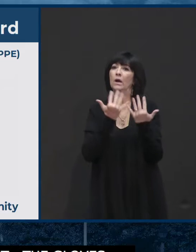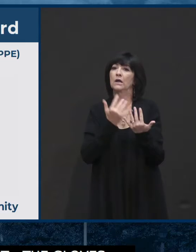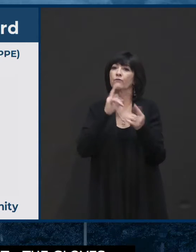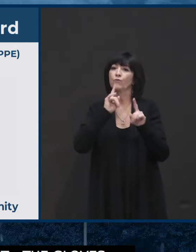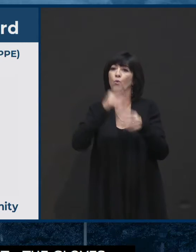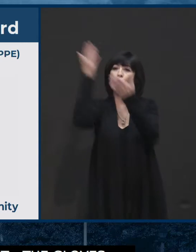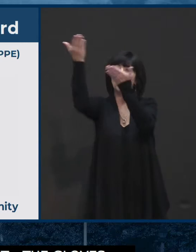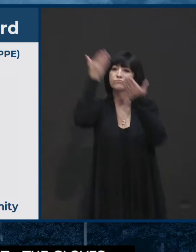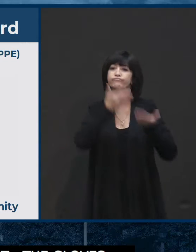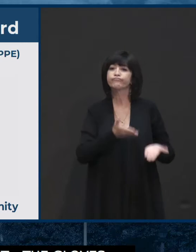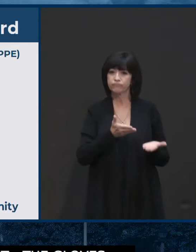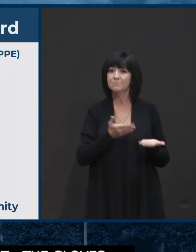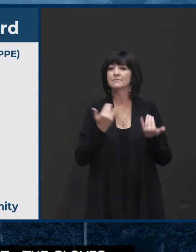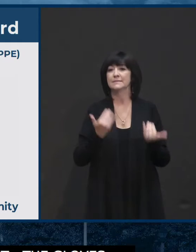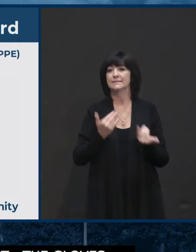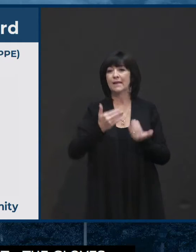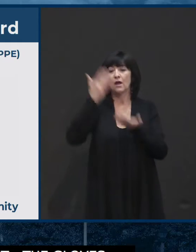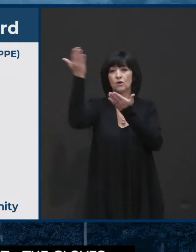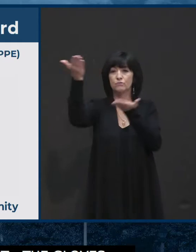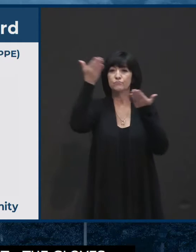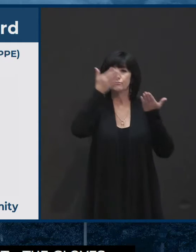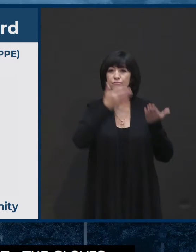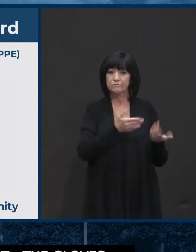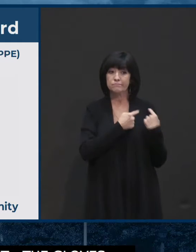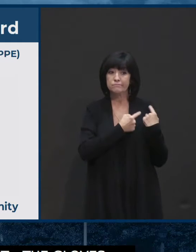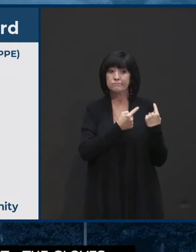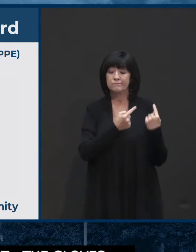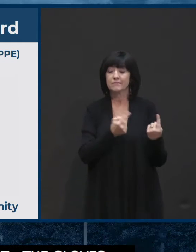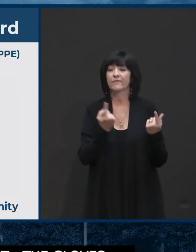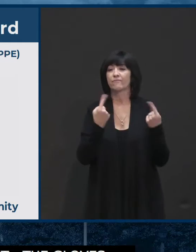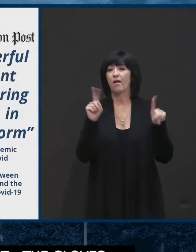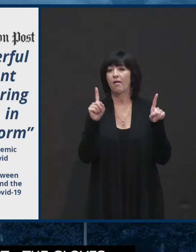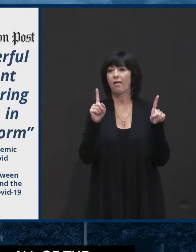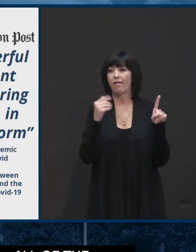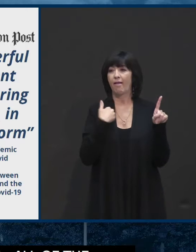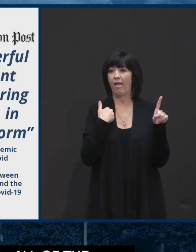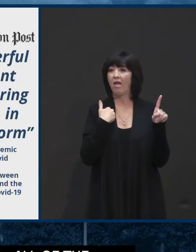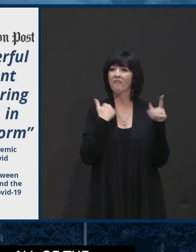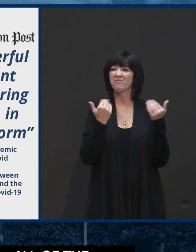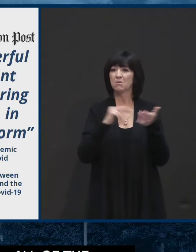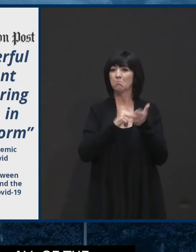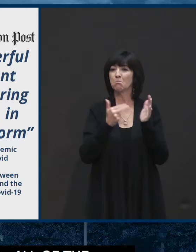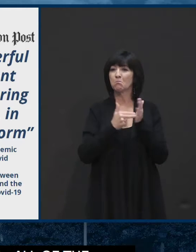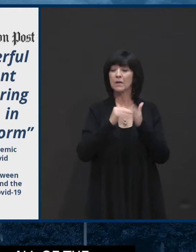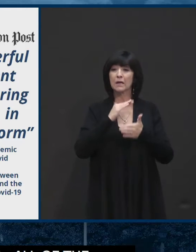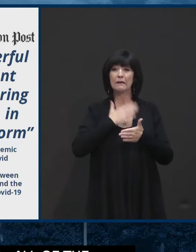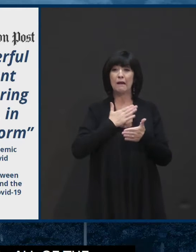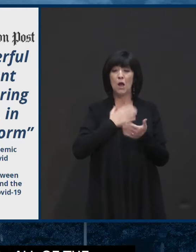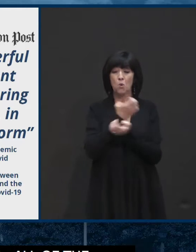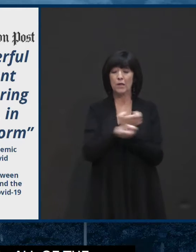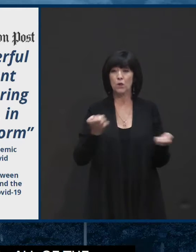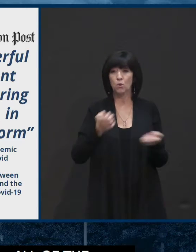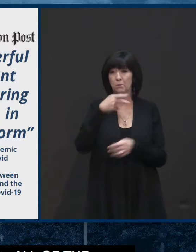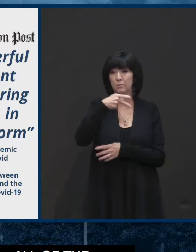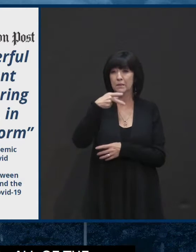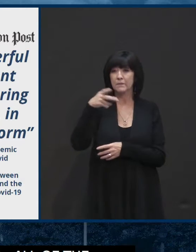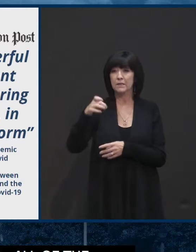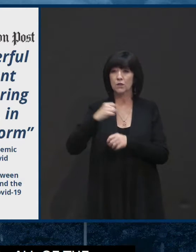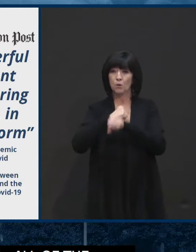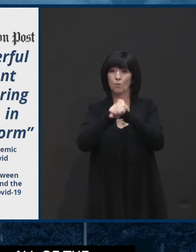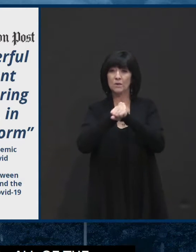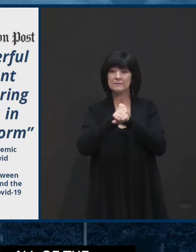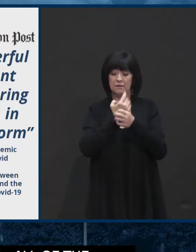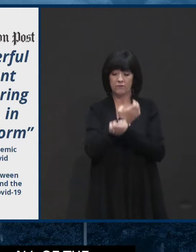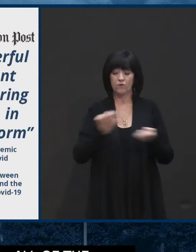We were waiting for those gloves to be delivered for some time. The next chart, you need to take a minute to kind of look at this, but it's a very interesting